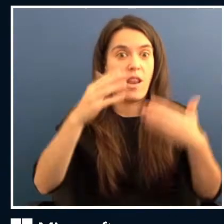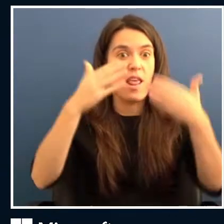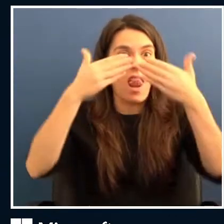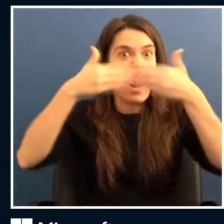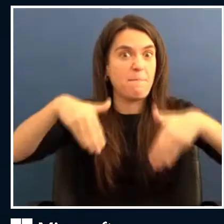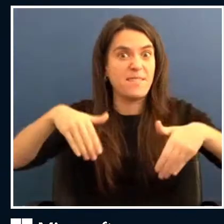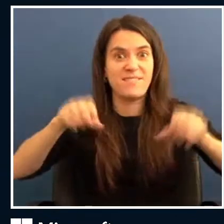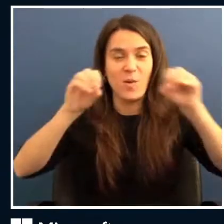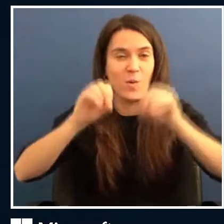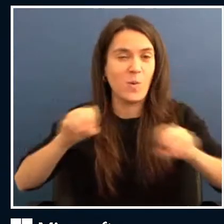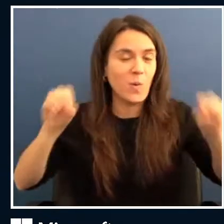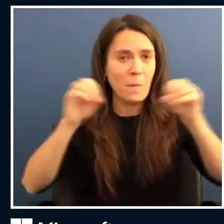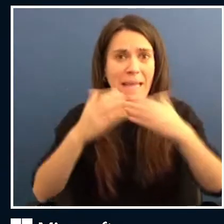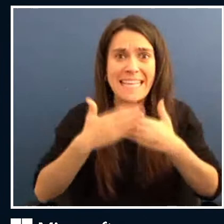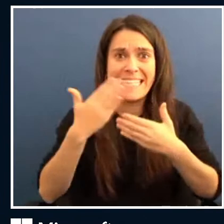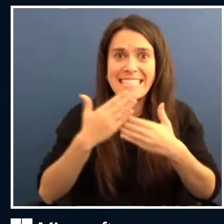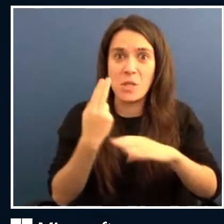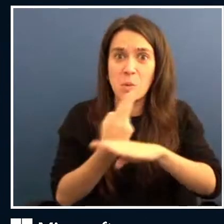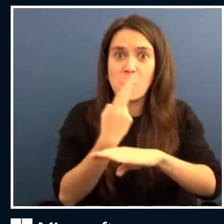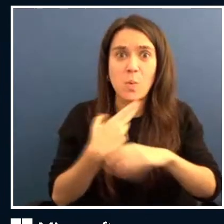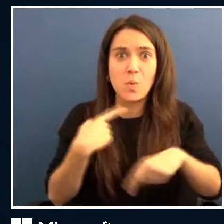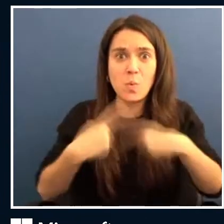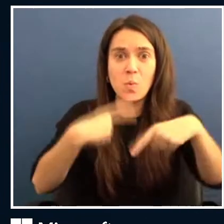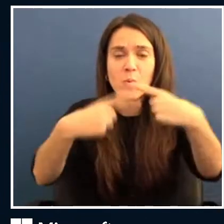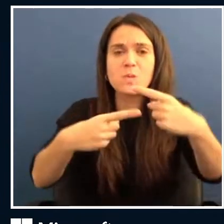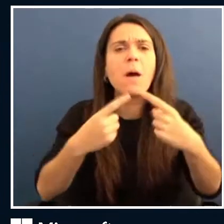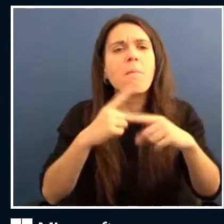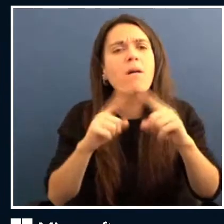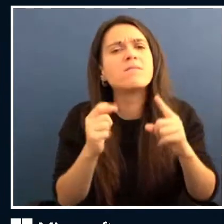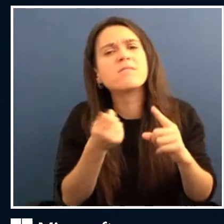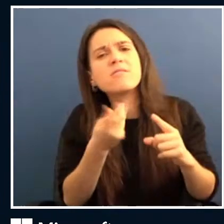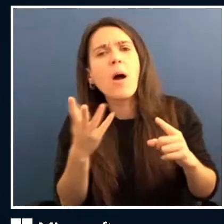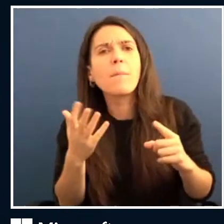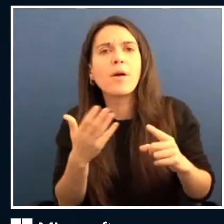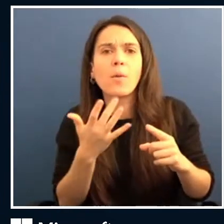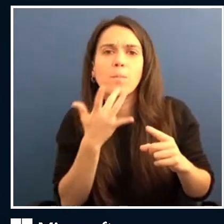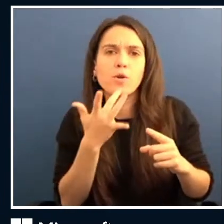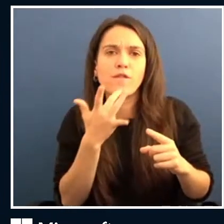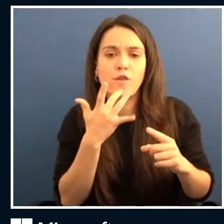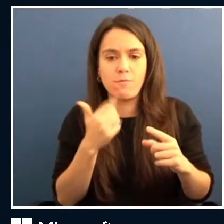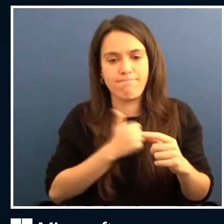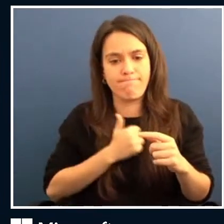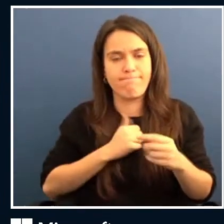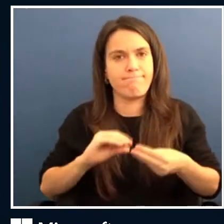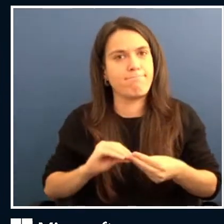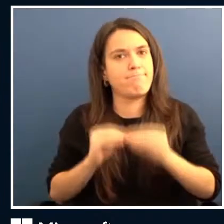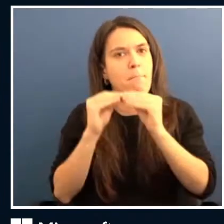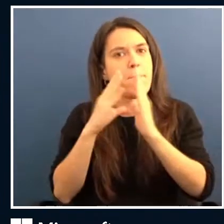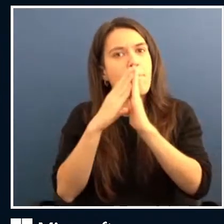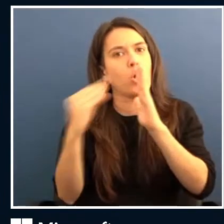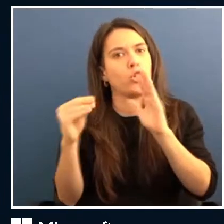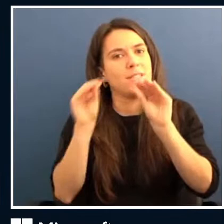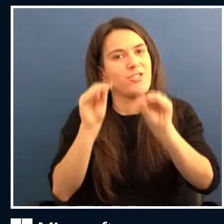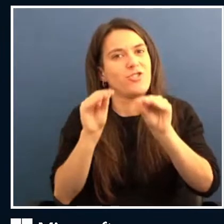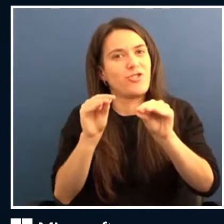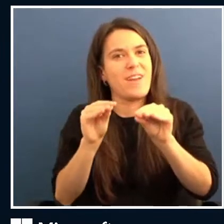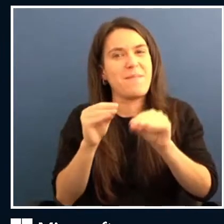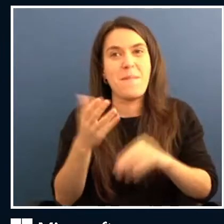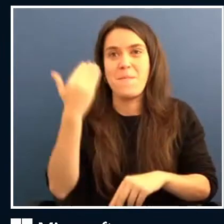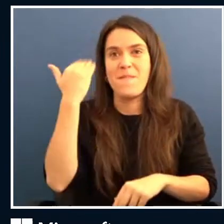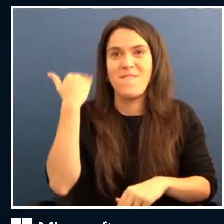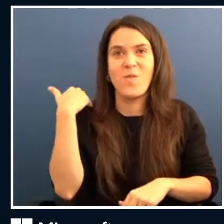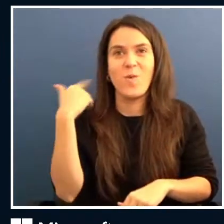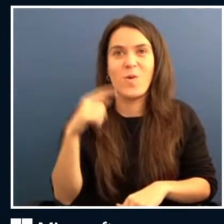some cases, you still prefer to train your own model. Like, for example, in the previous talk by Nigama, she showed us